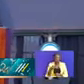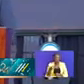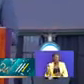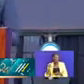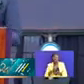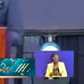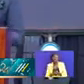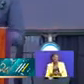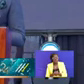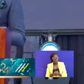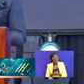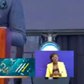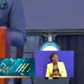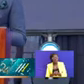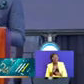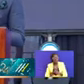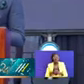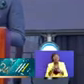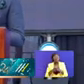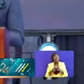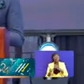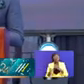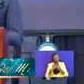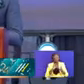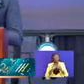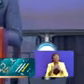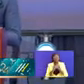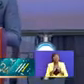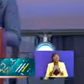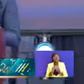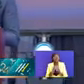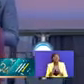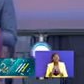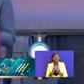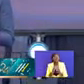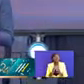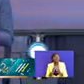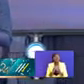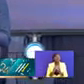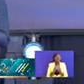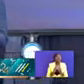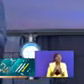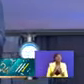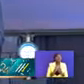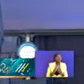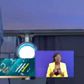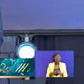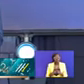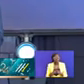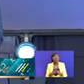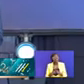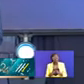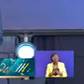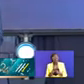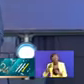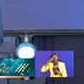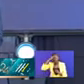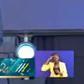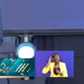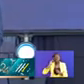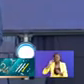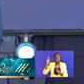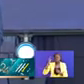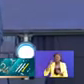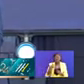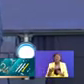is that when we begin on this conversation it's a very technical conversation because